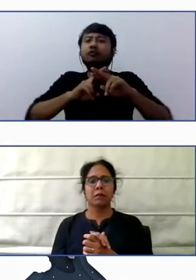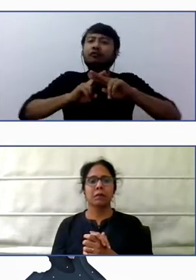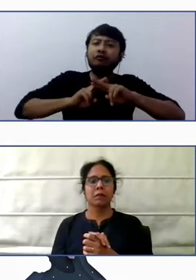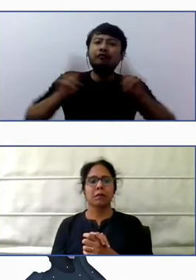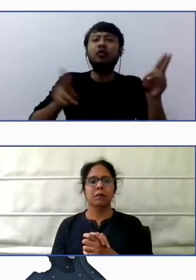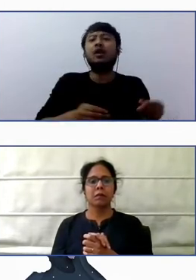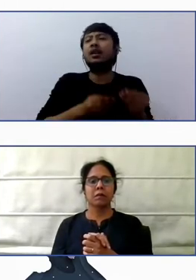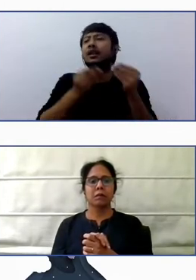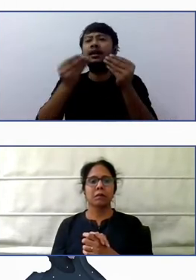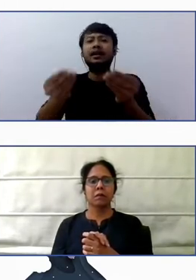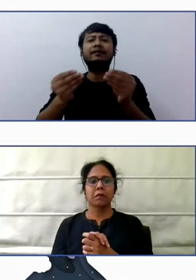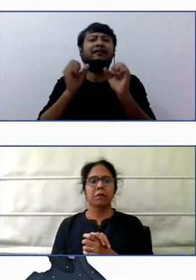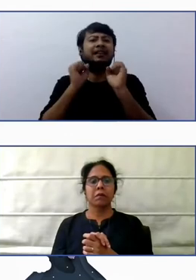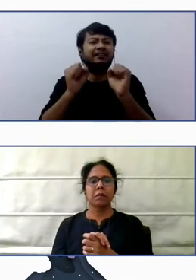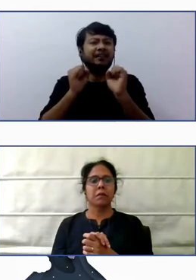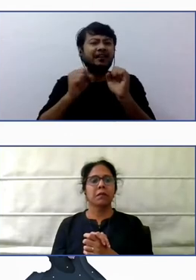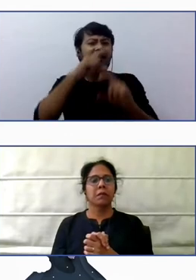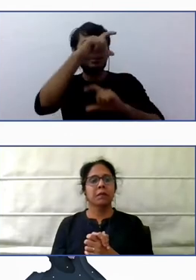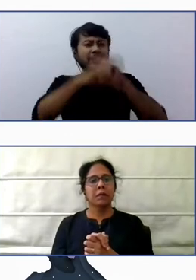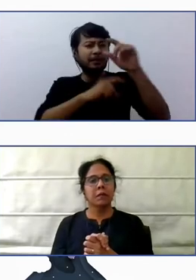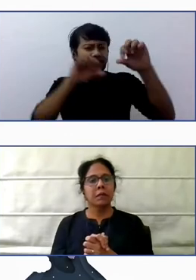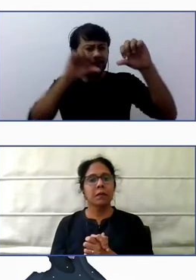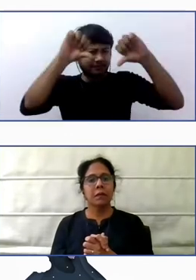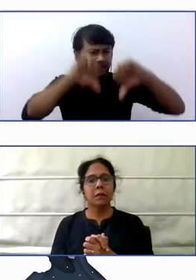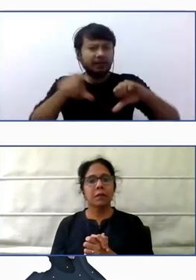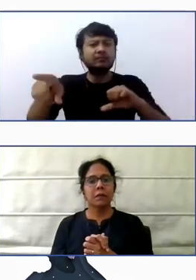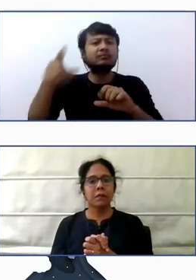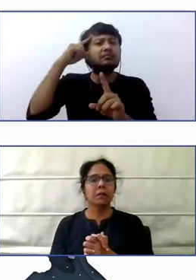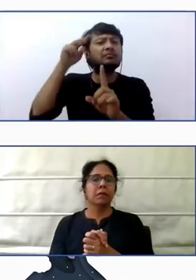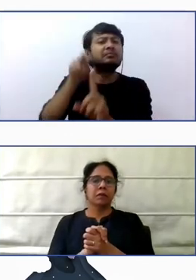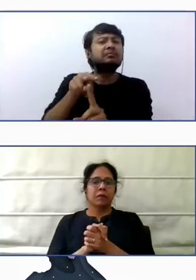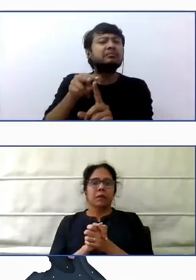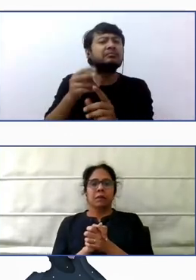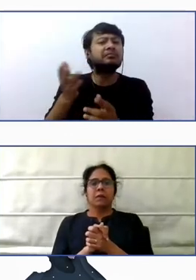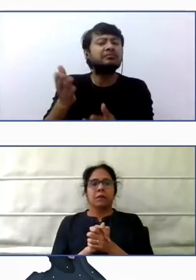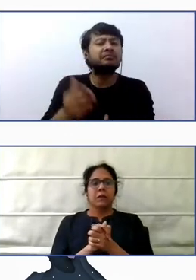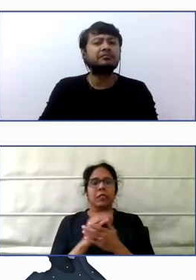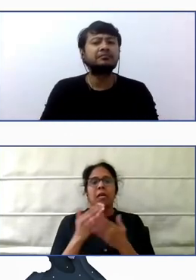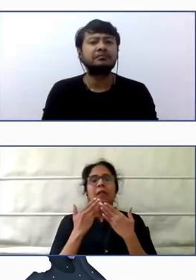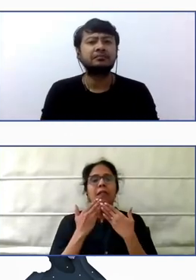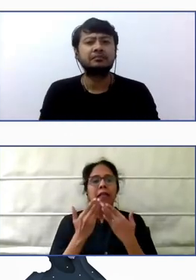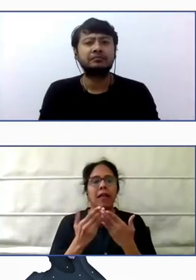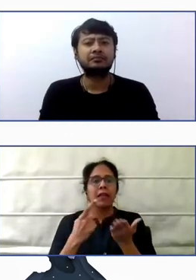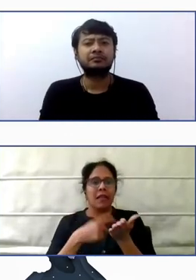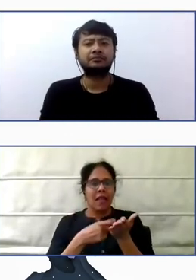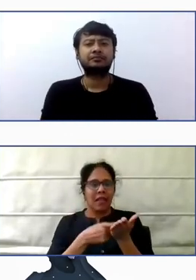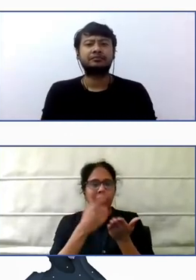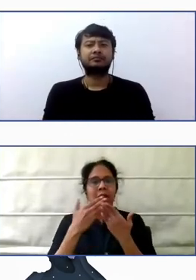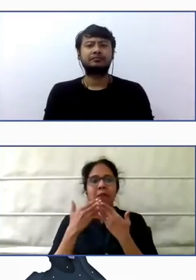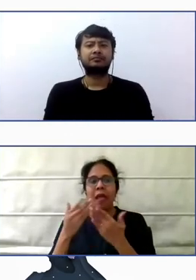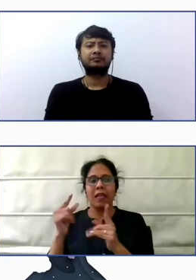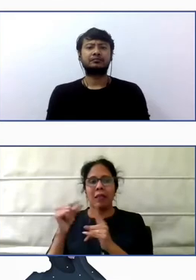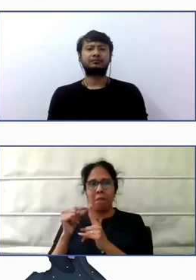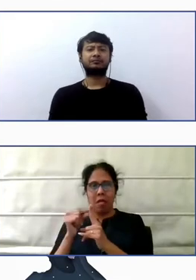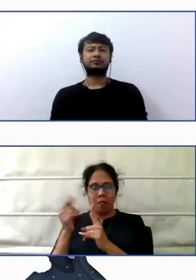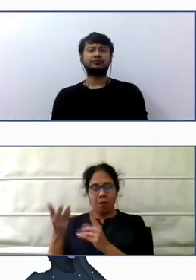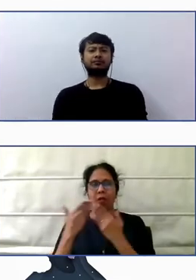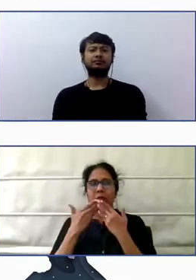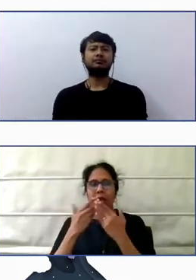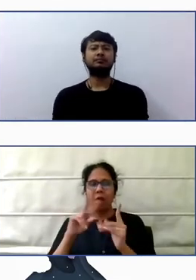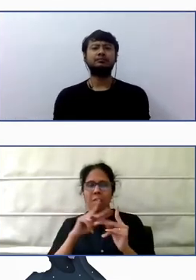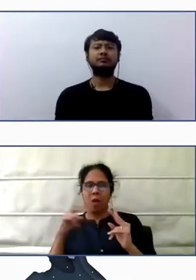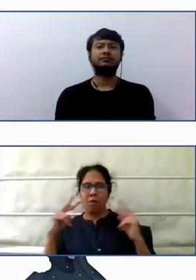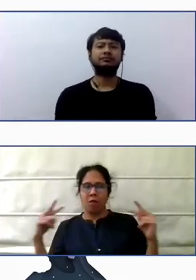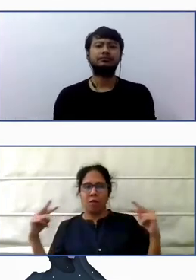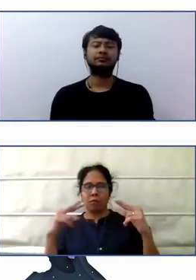with disabilities? What do you think on that lines? Thanks, Rakesh, and thanks, Padma, for putting that perspective in place. More so, Rakesh, I'll